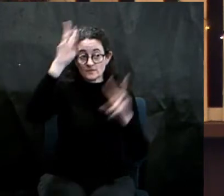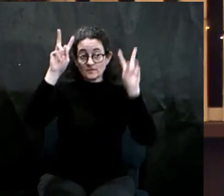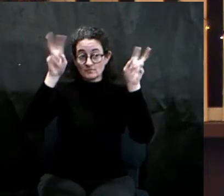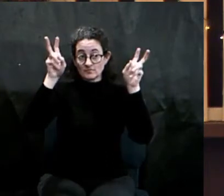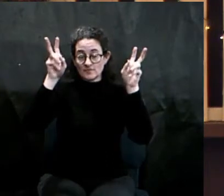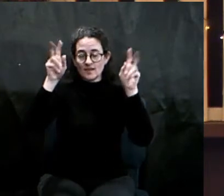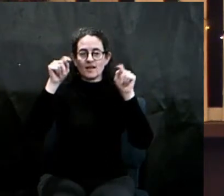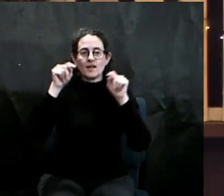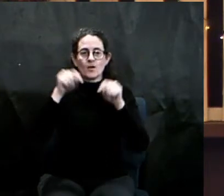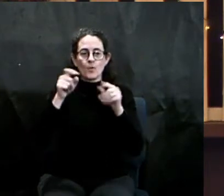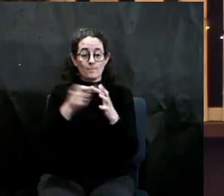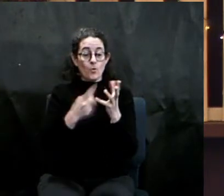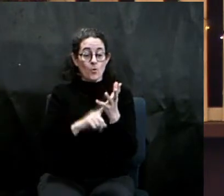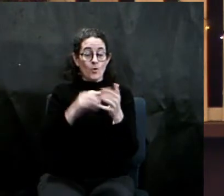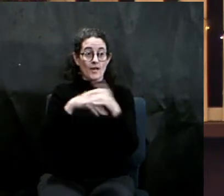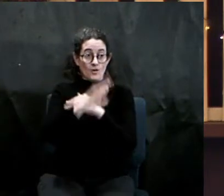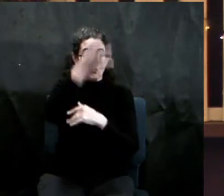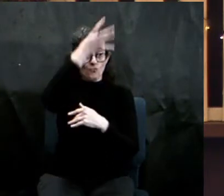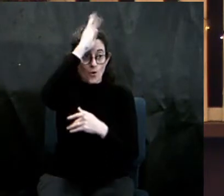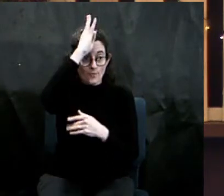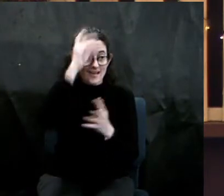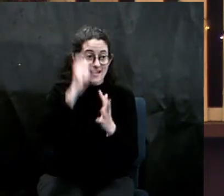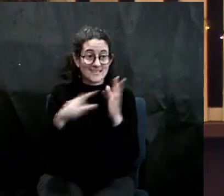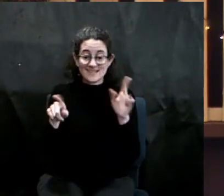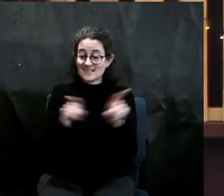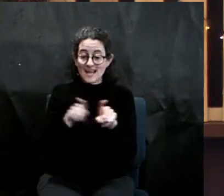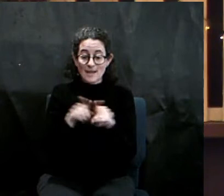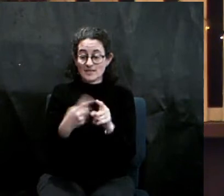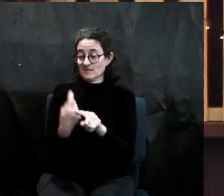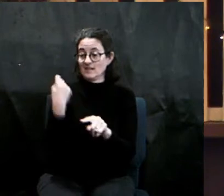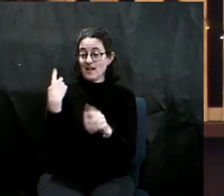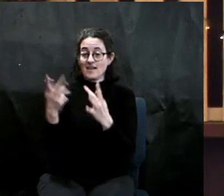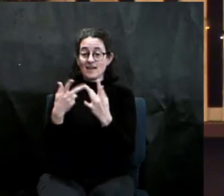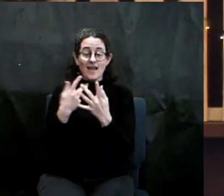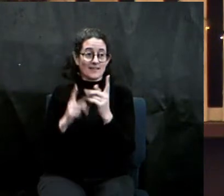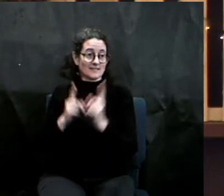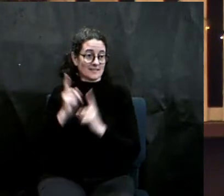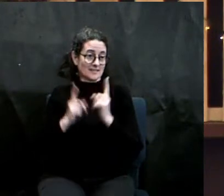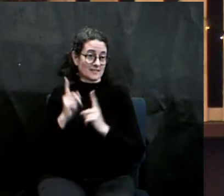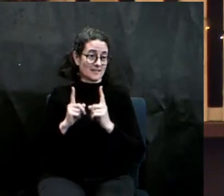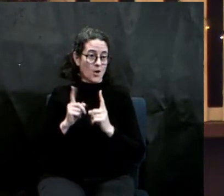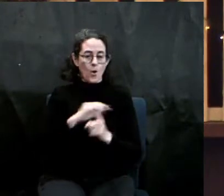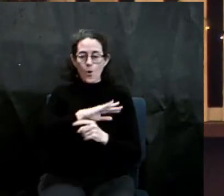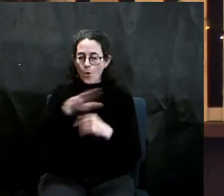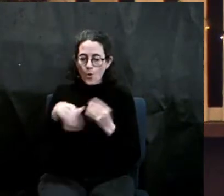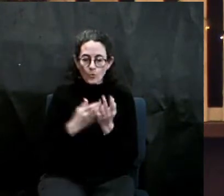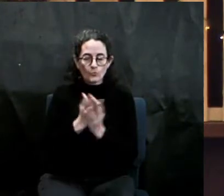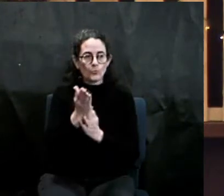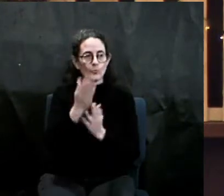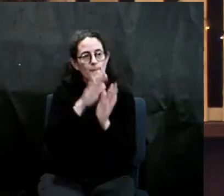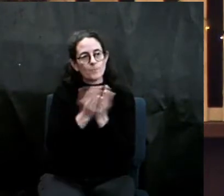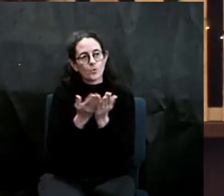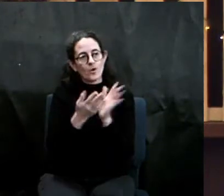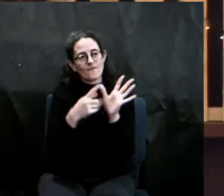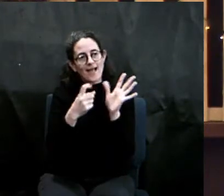out that when Paul is in Rome, he does exactly the same thing he does in any other city. So think about it. All throughout Acts, when Paul first